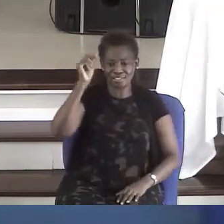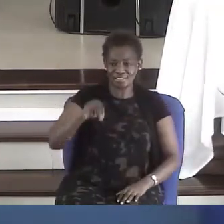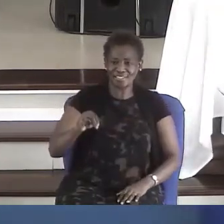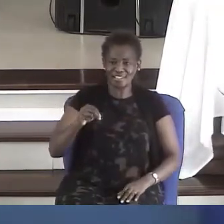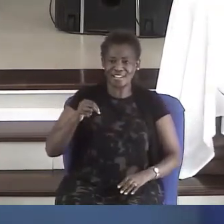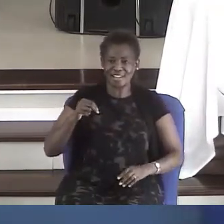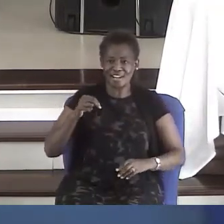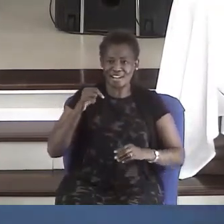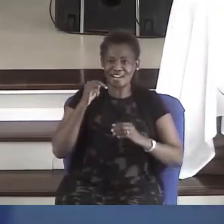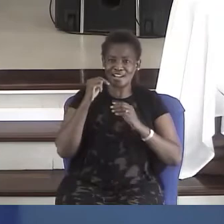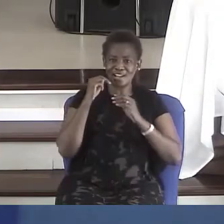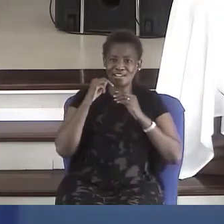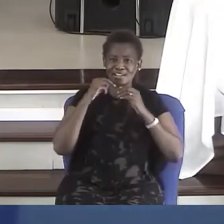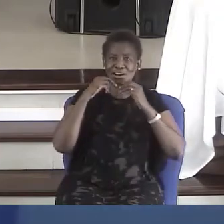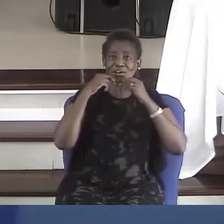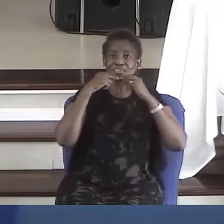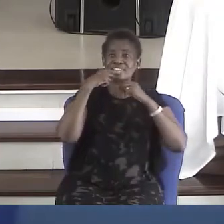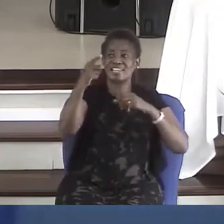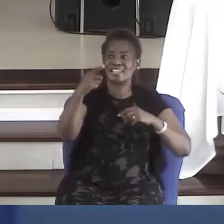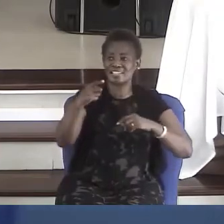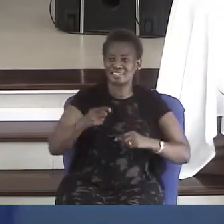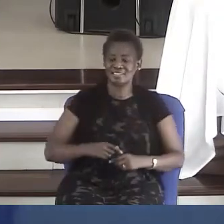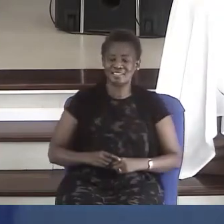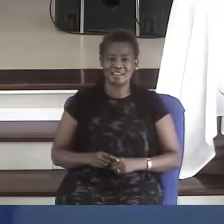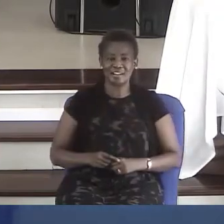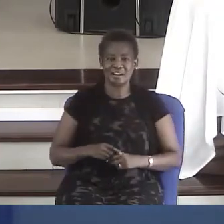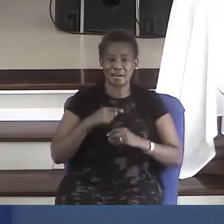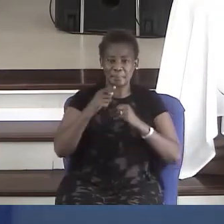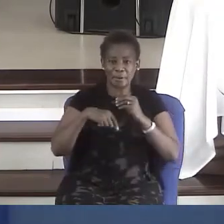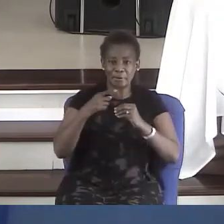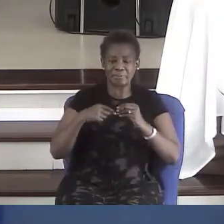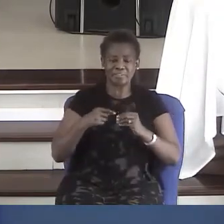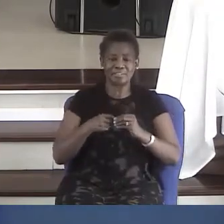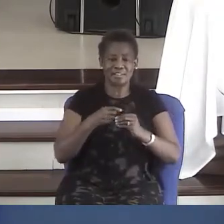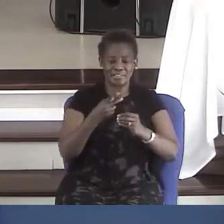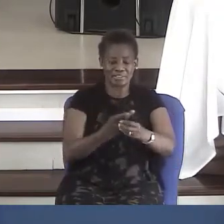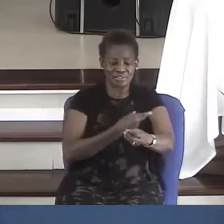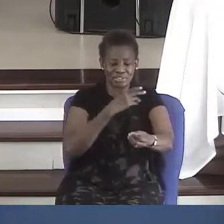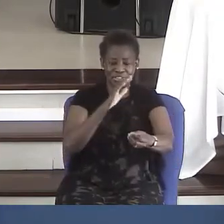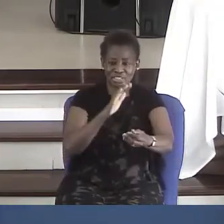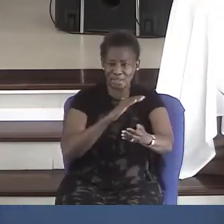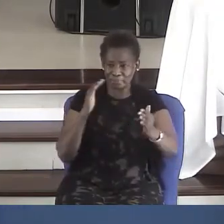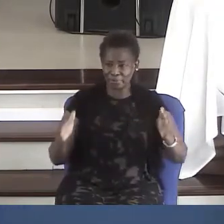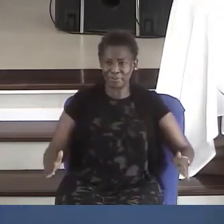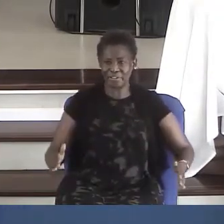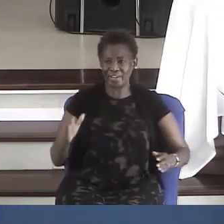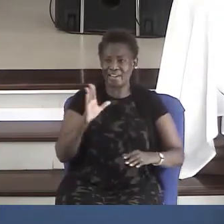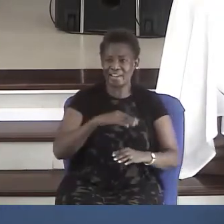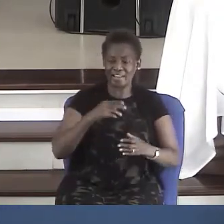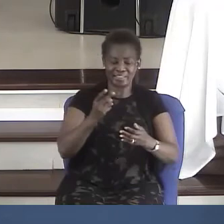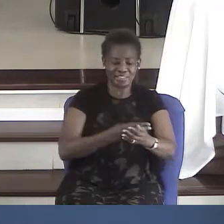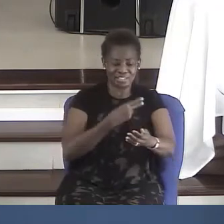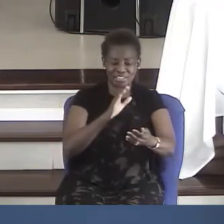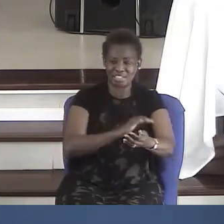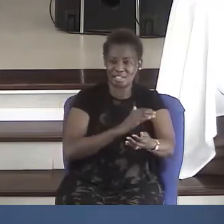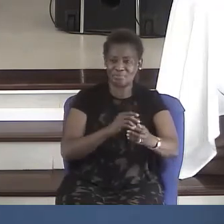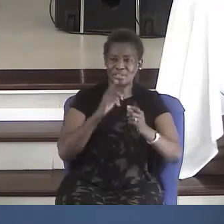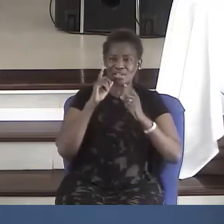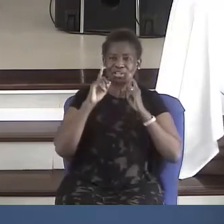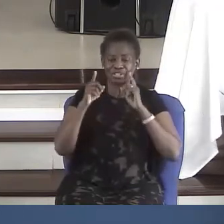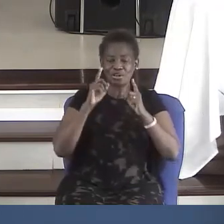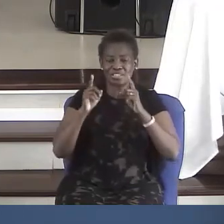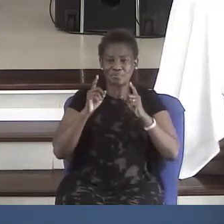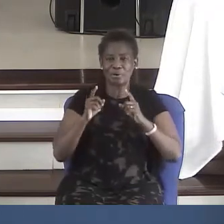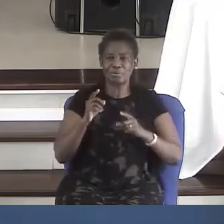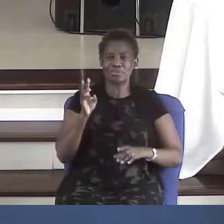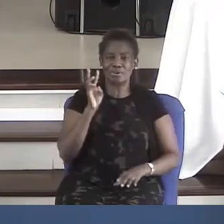things he prophesied about, the shepherd and the sheep. Talks about water for the thirsty. How many